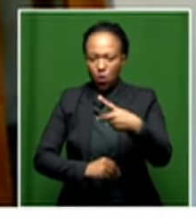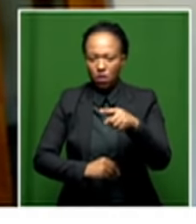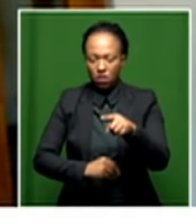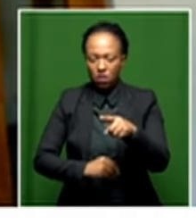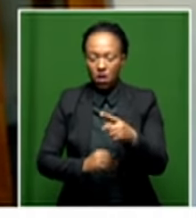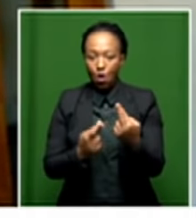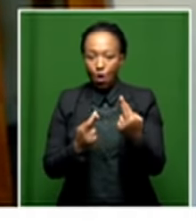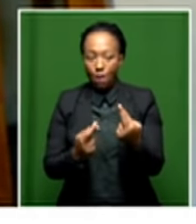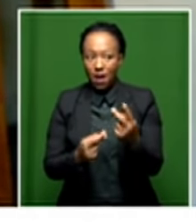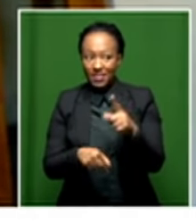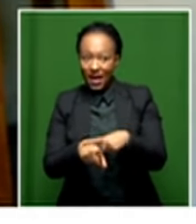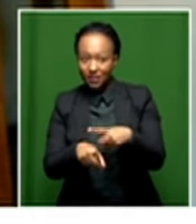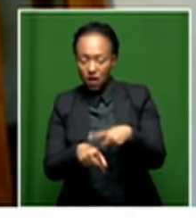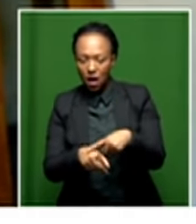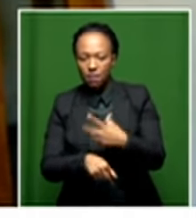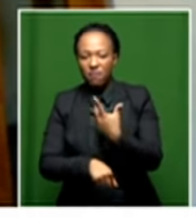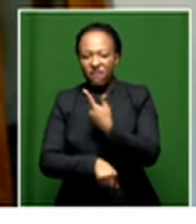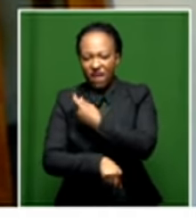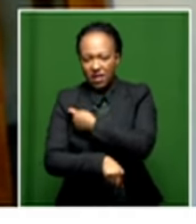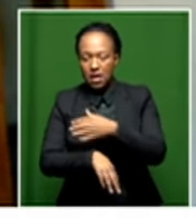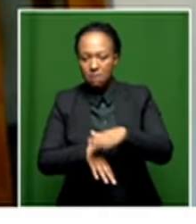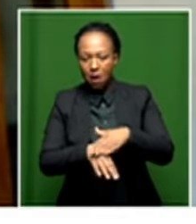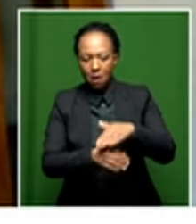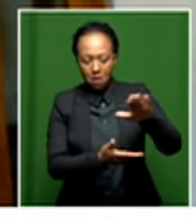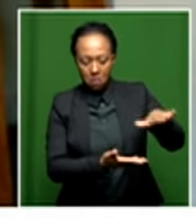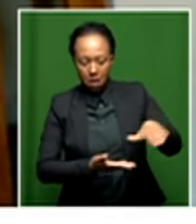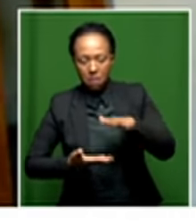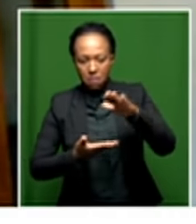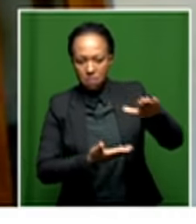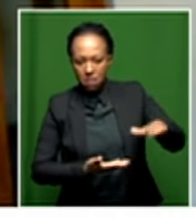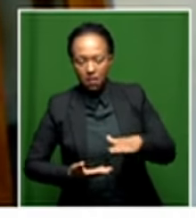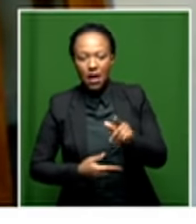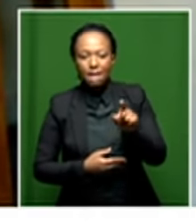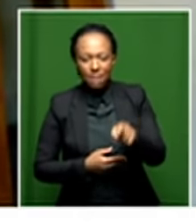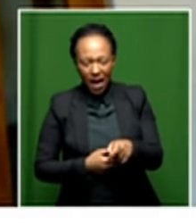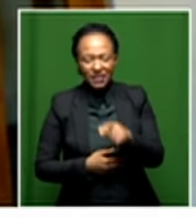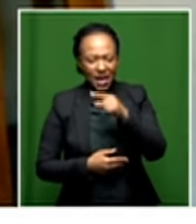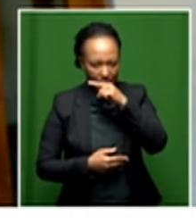more vaccines in from Pfizer, because it must be Pfizer.